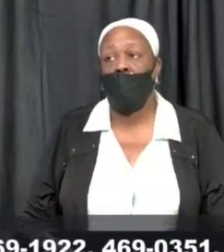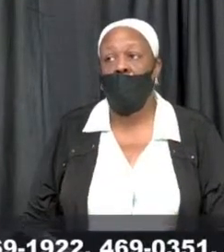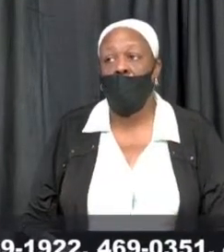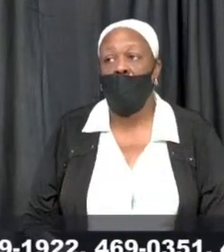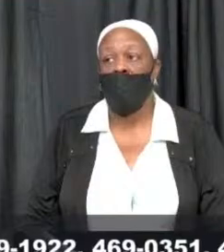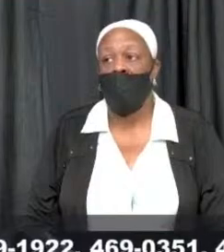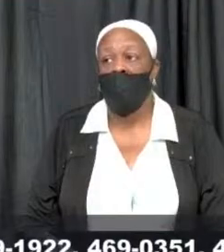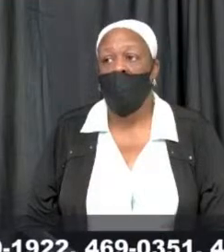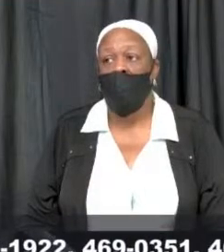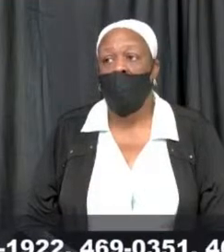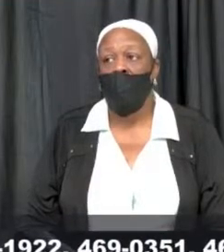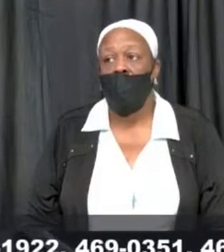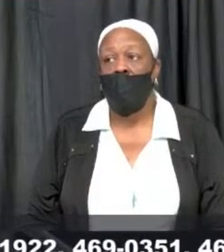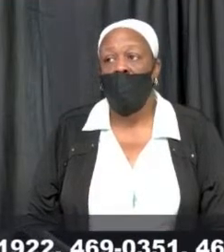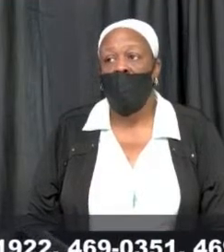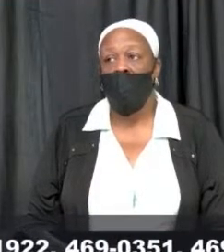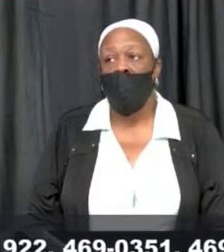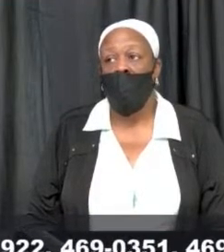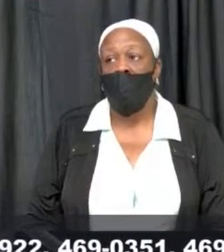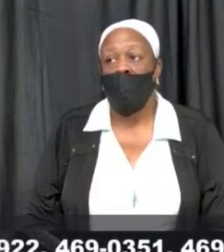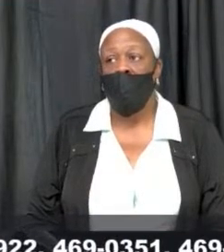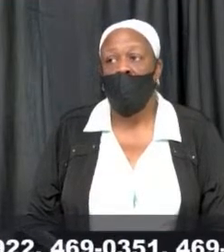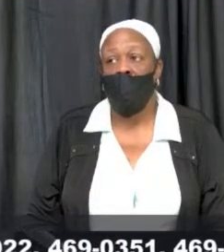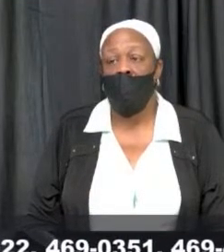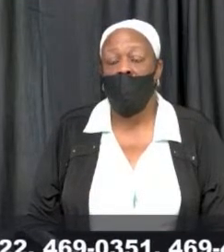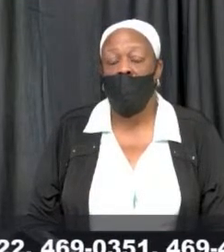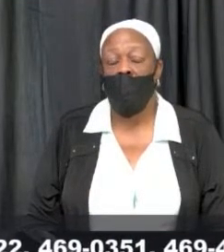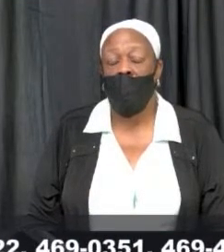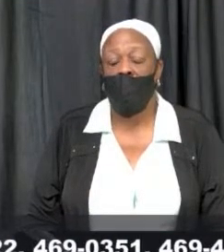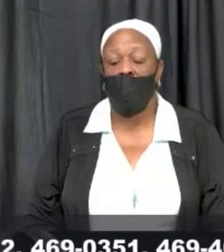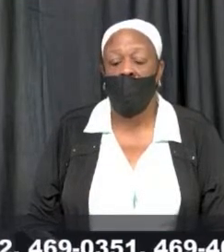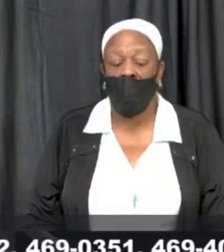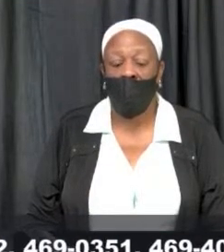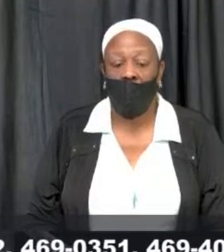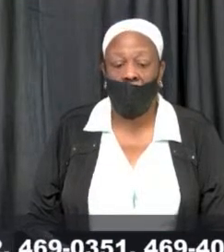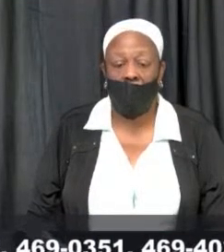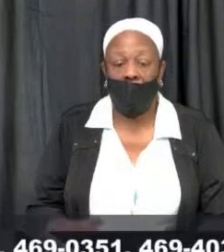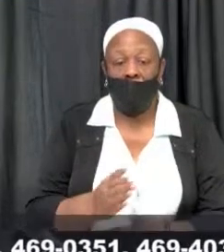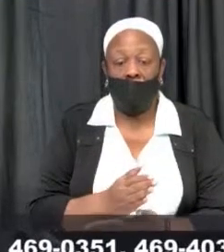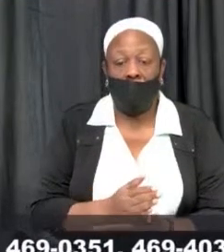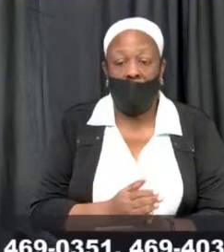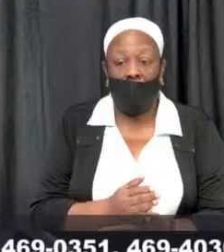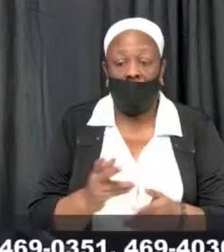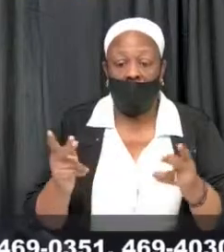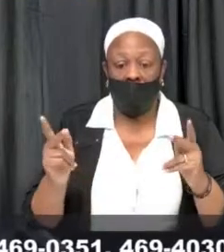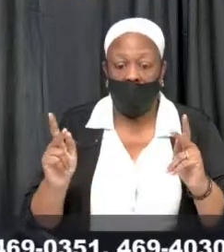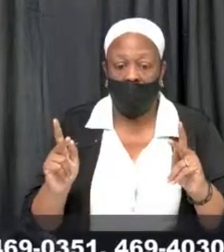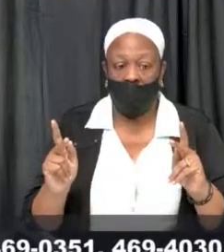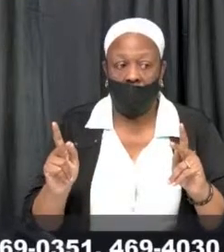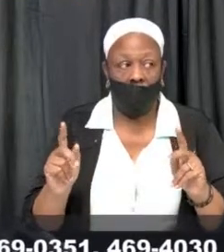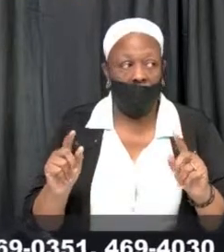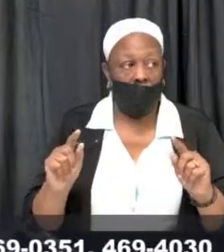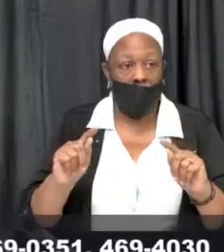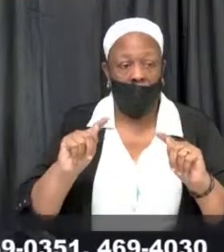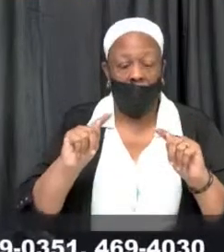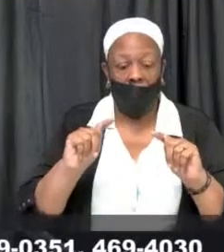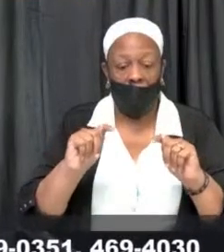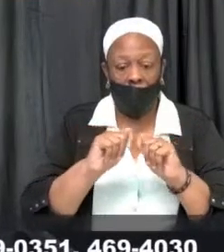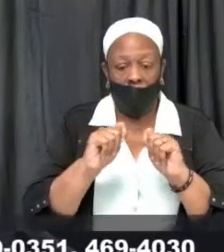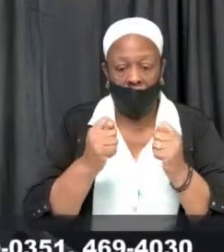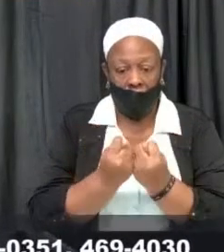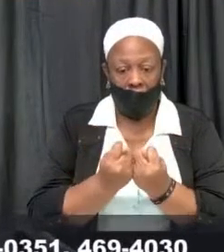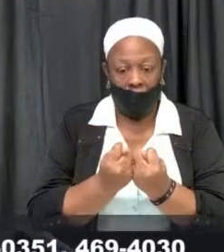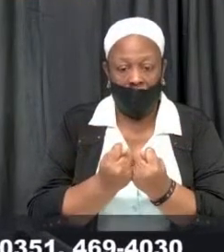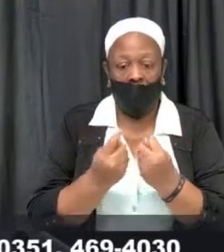And I'm also pleased to advise that the St. Kitts Nevis Displaced Persons Committee that was approved by the federal